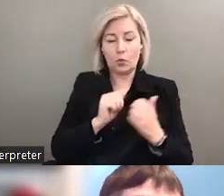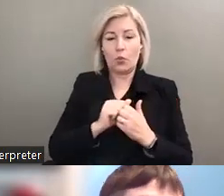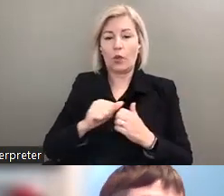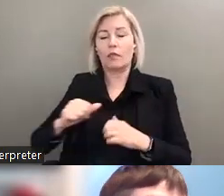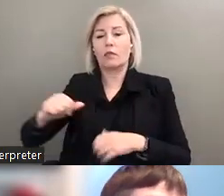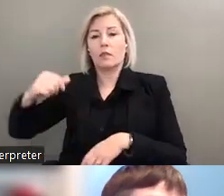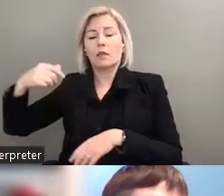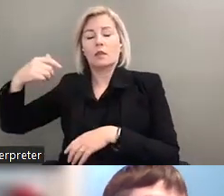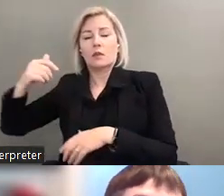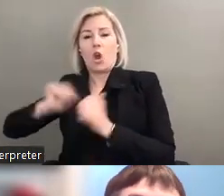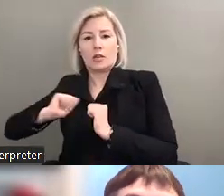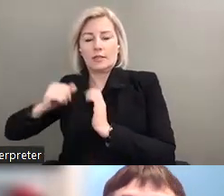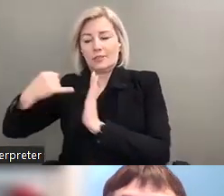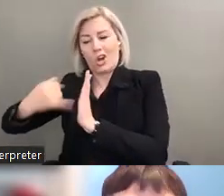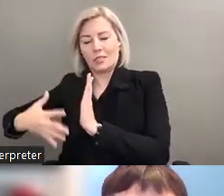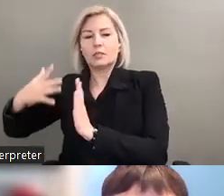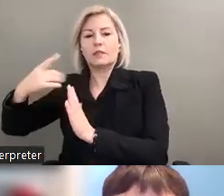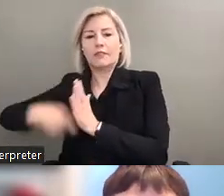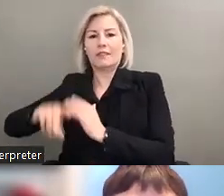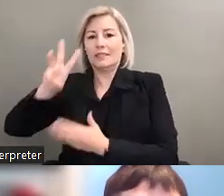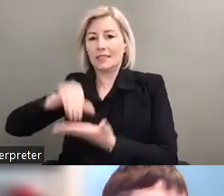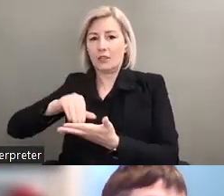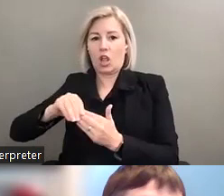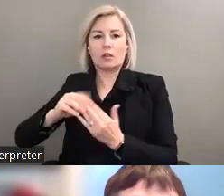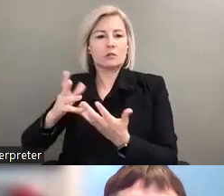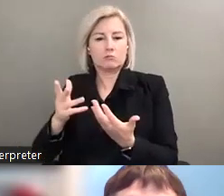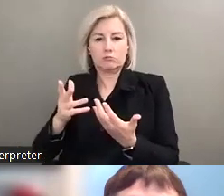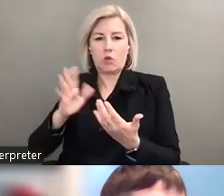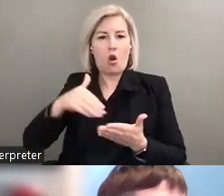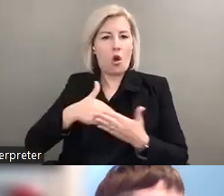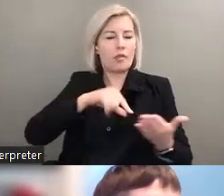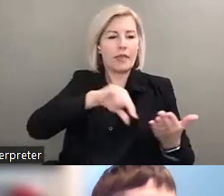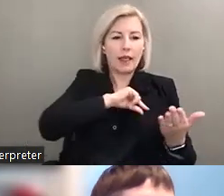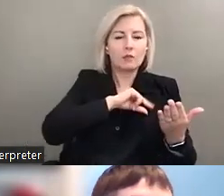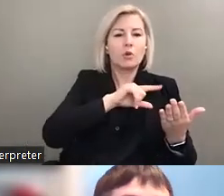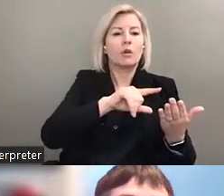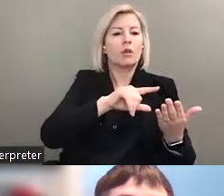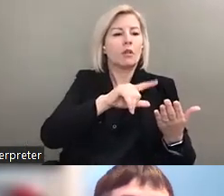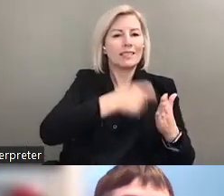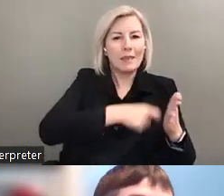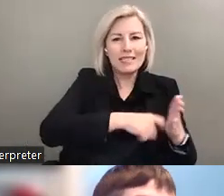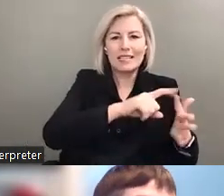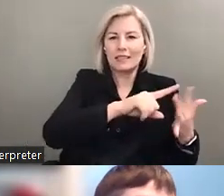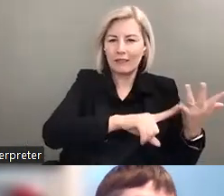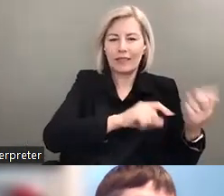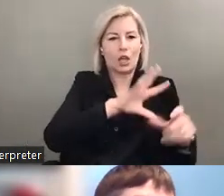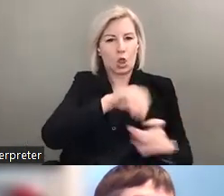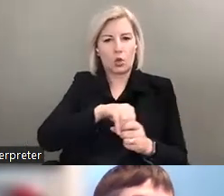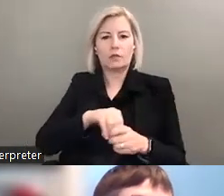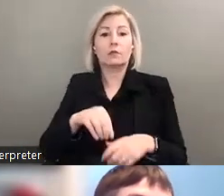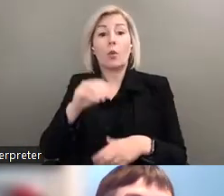of $6,000 that had all the eligible expenses I had put in expenses. Down here in